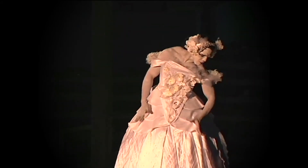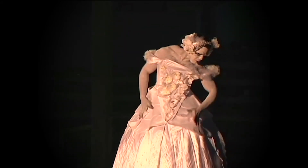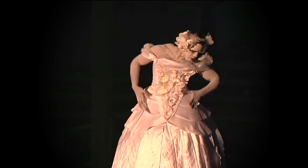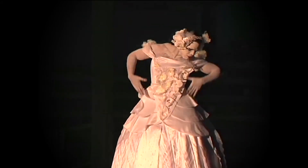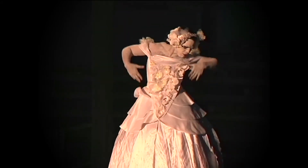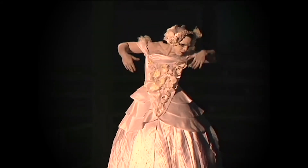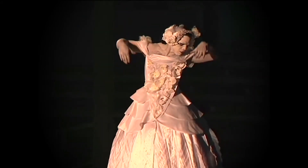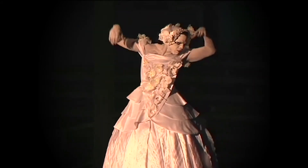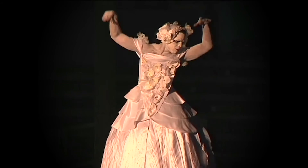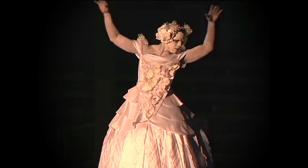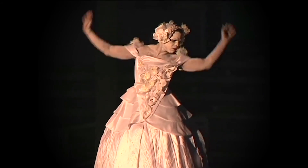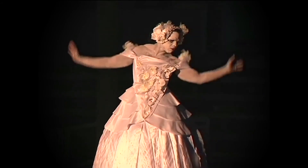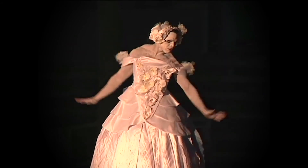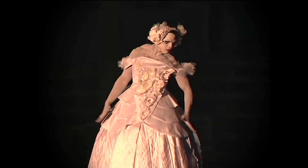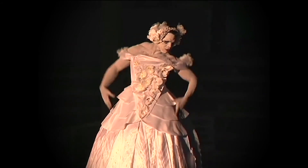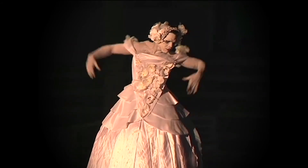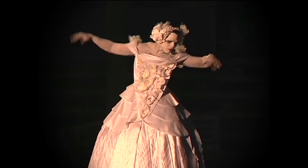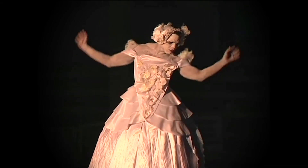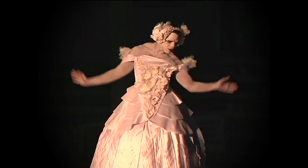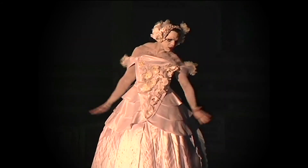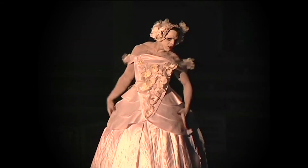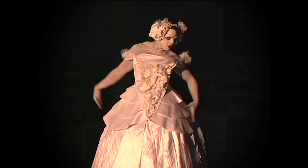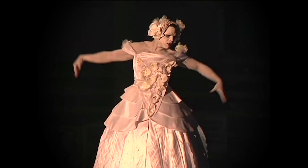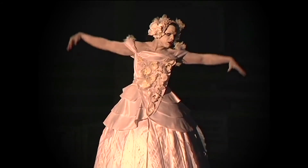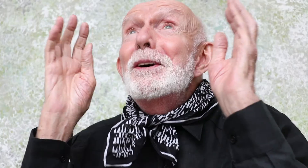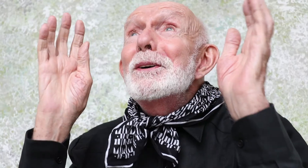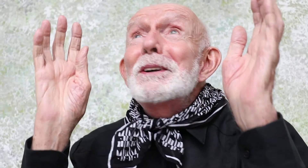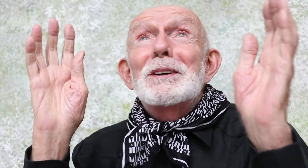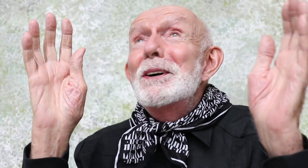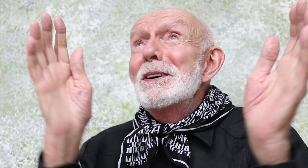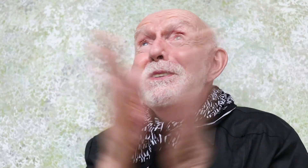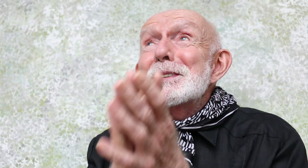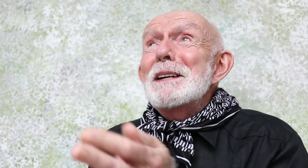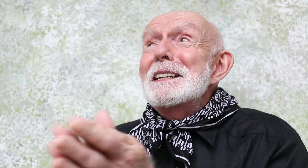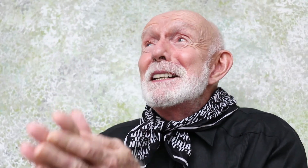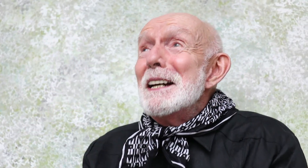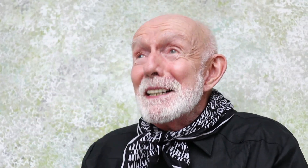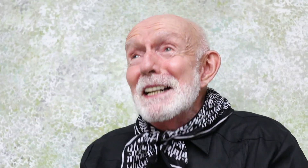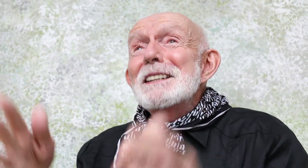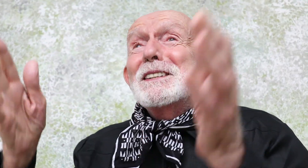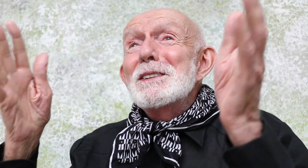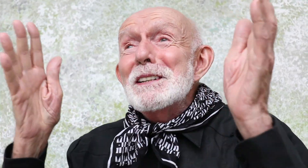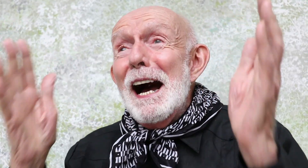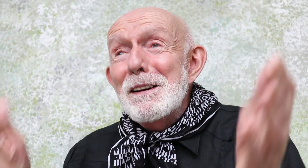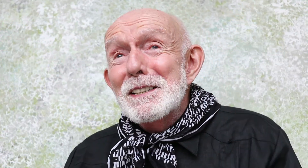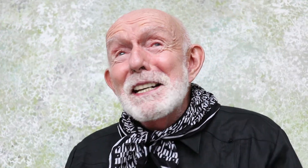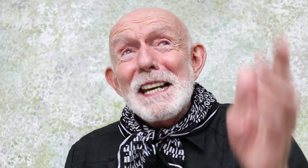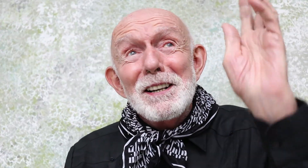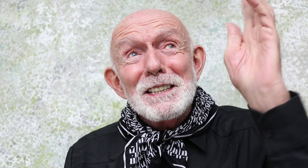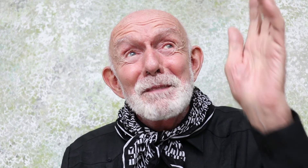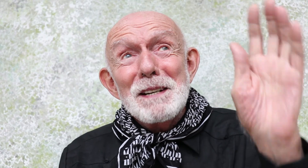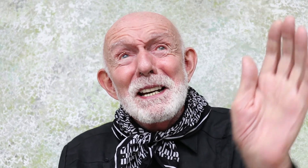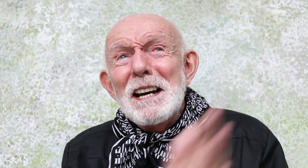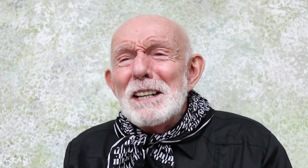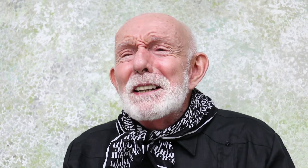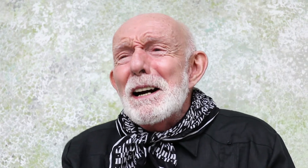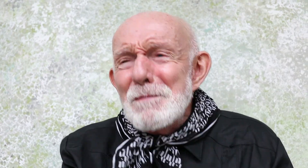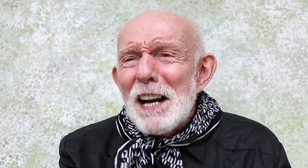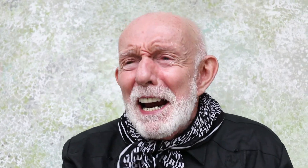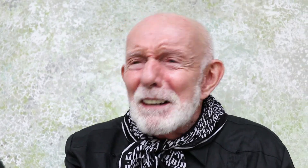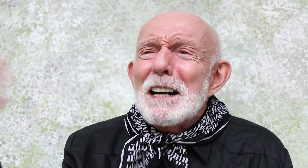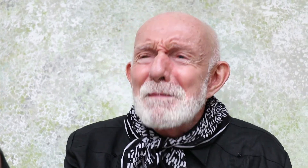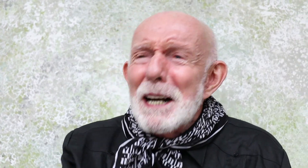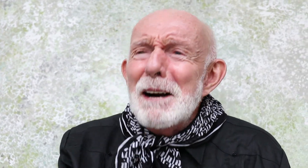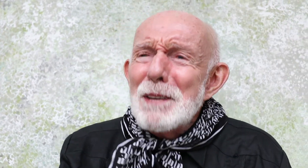Sweet Things don't have, you see chaos up there?